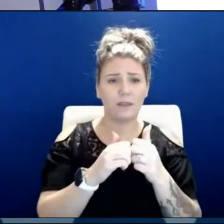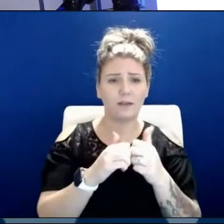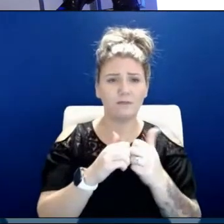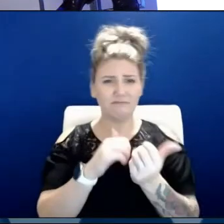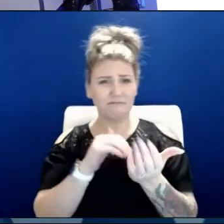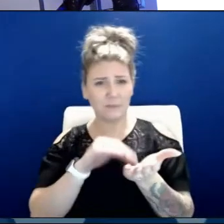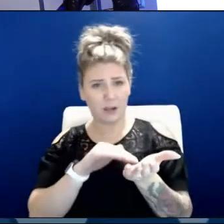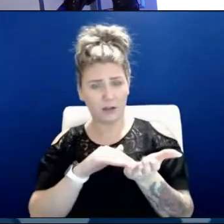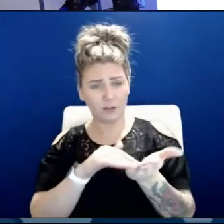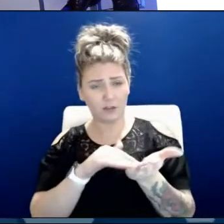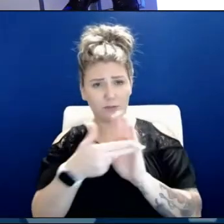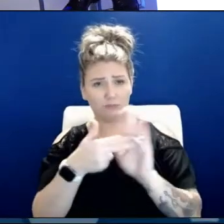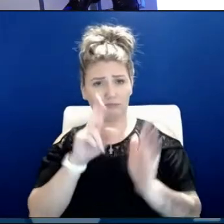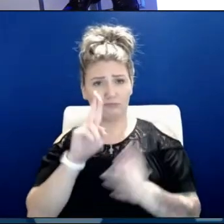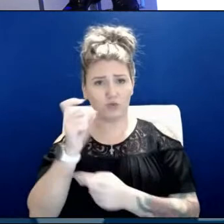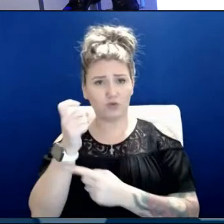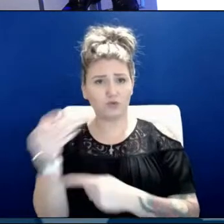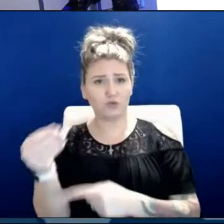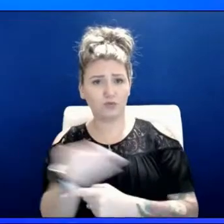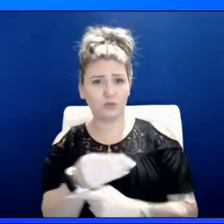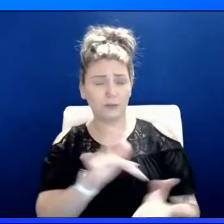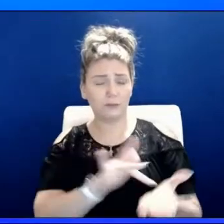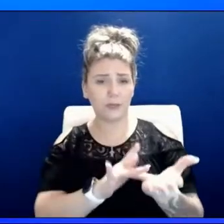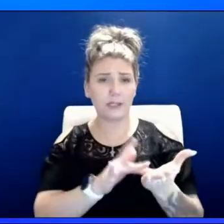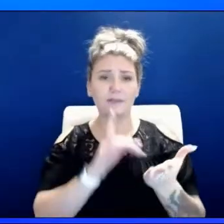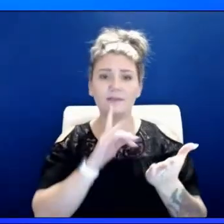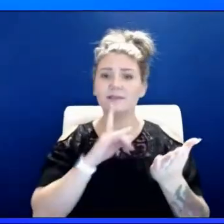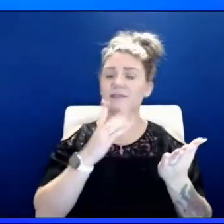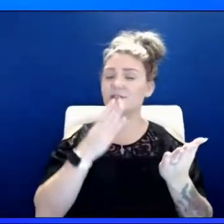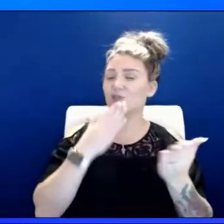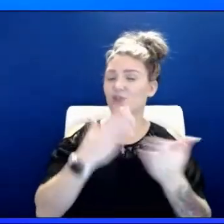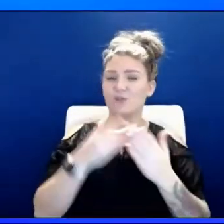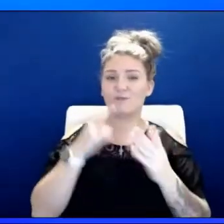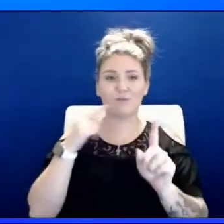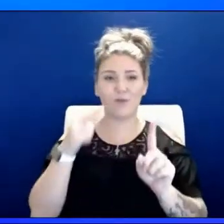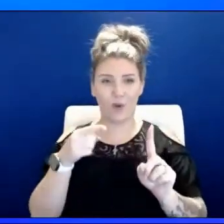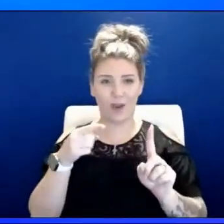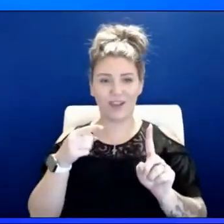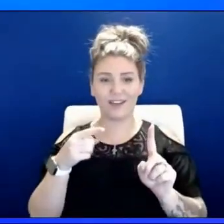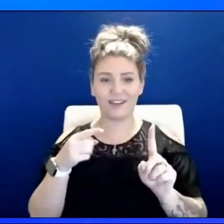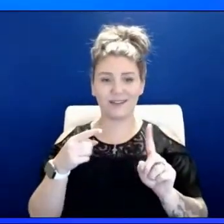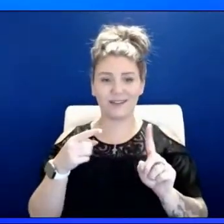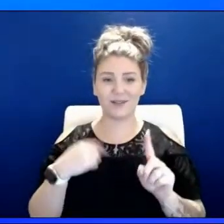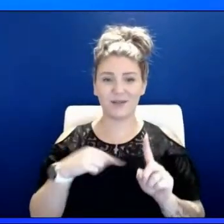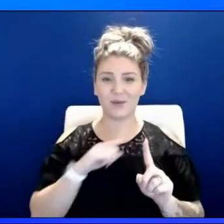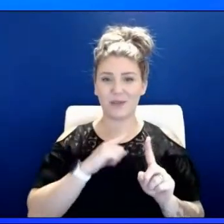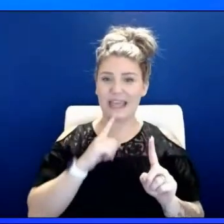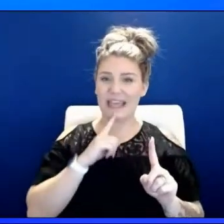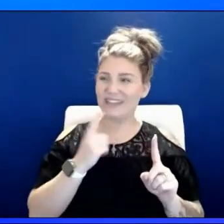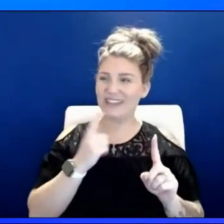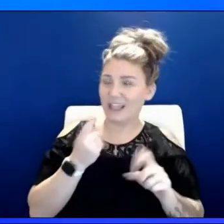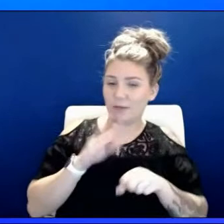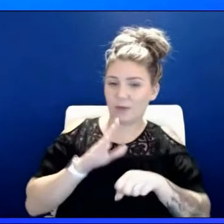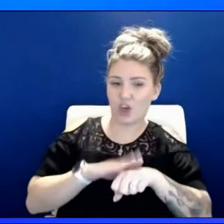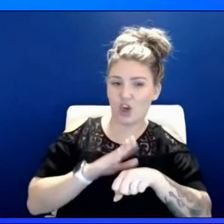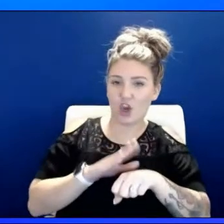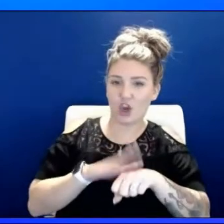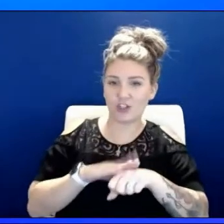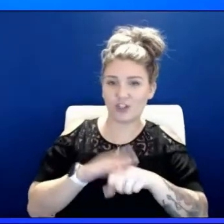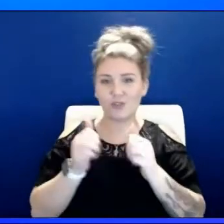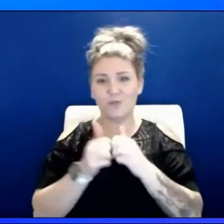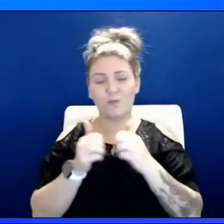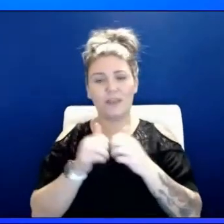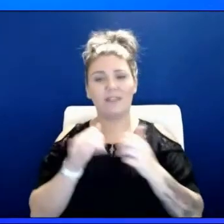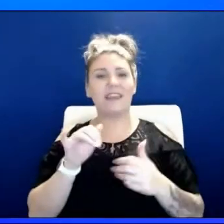Castro? Well, it's a great point, and I think we did have a little word of caution there in regards to the test to treat,